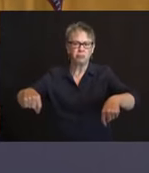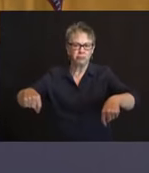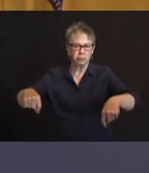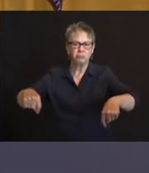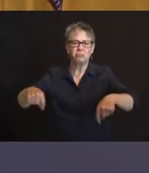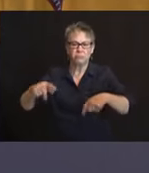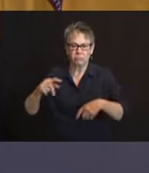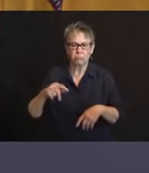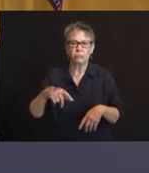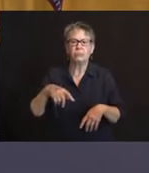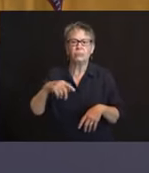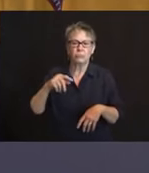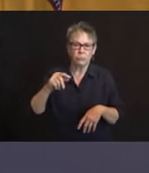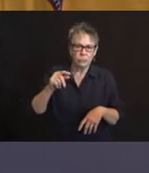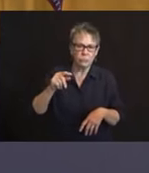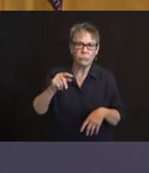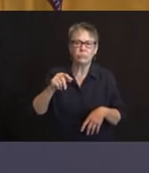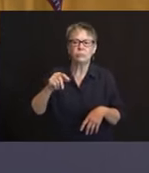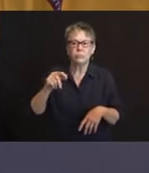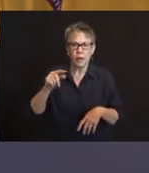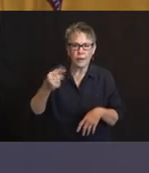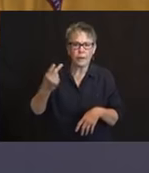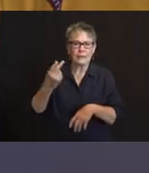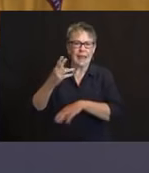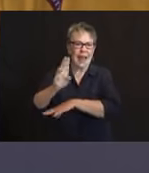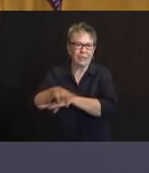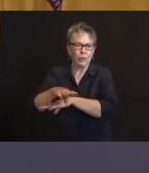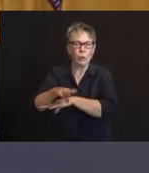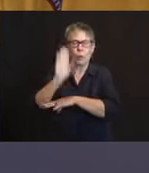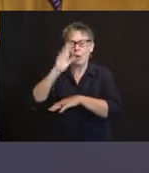Pat and I will be on, I believe, at 4 p.m.